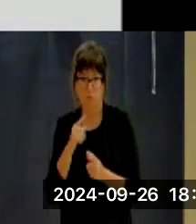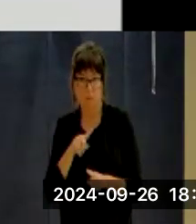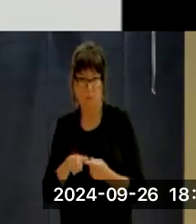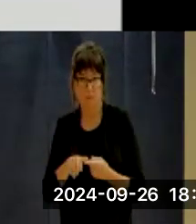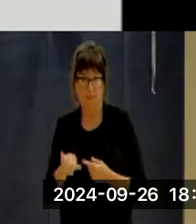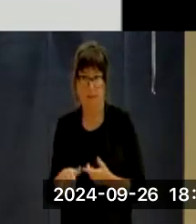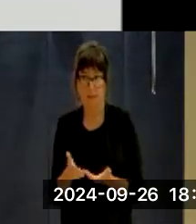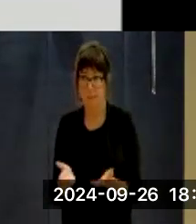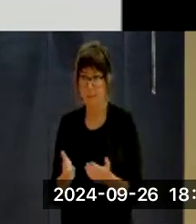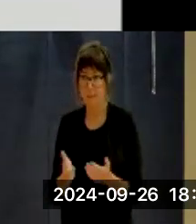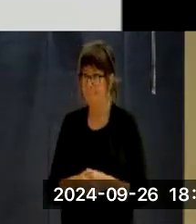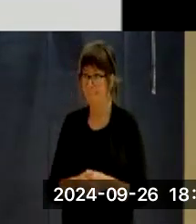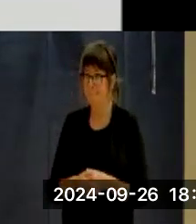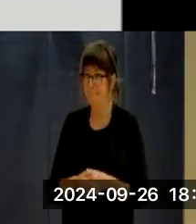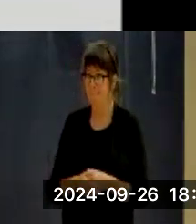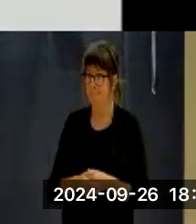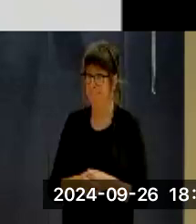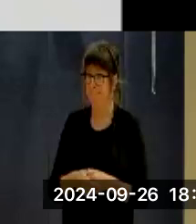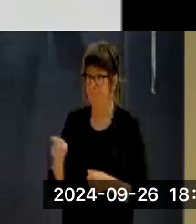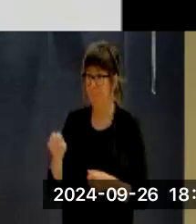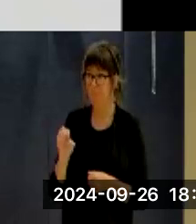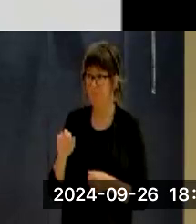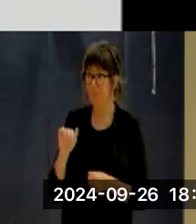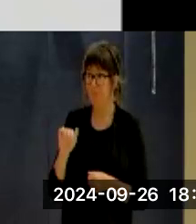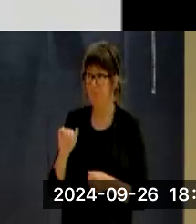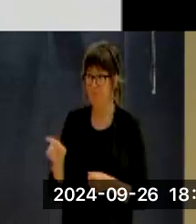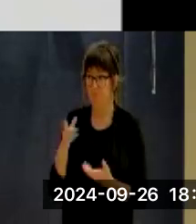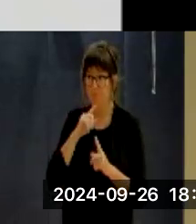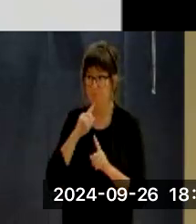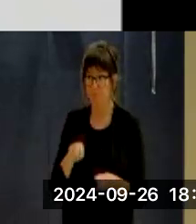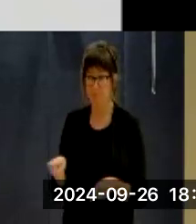to that. Eric? Yeah. Yeah.